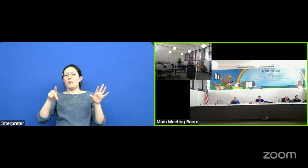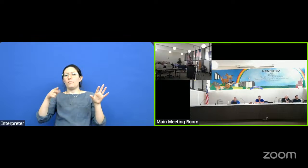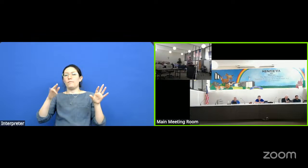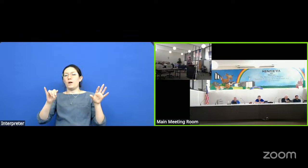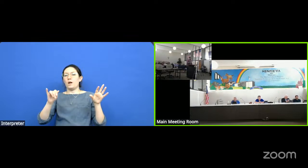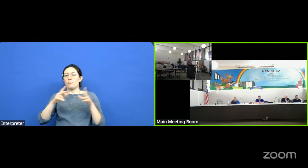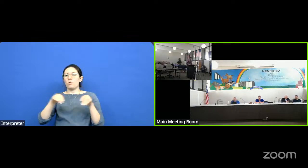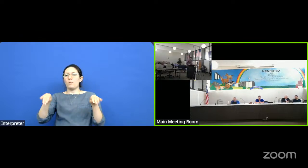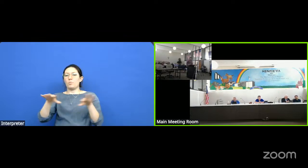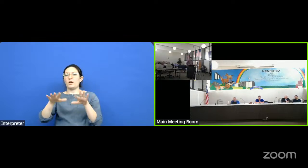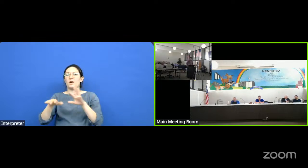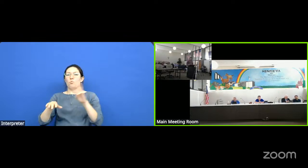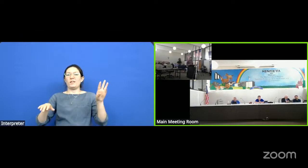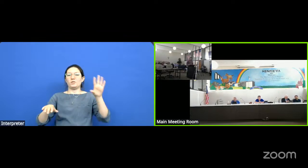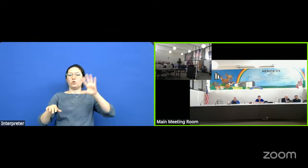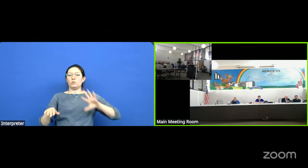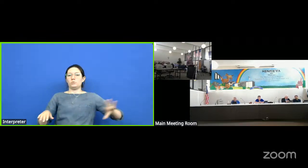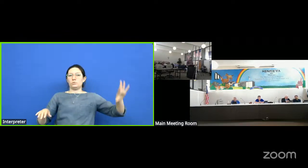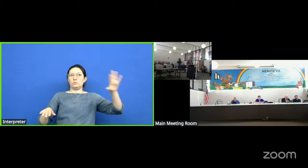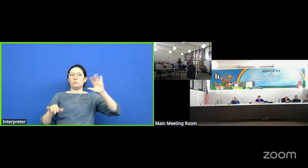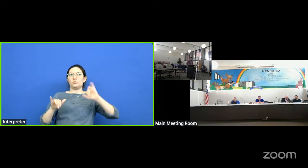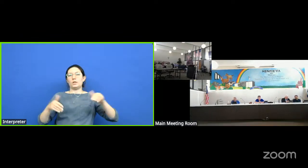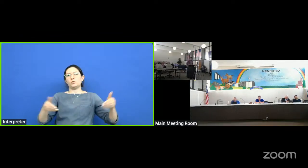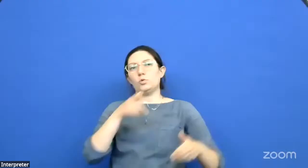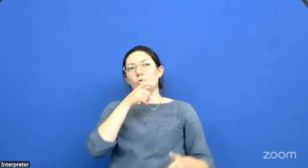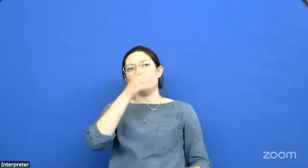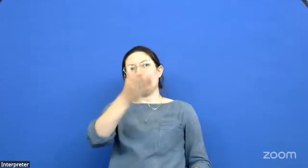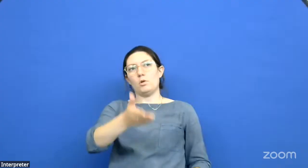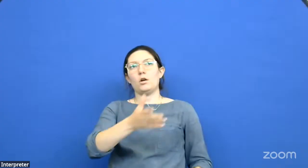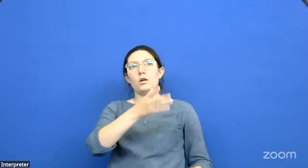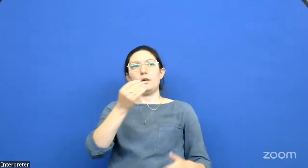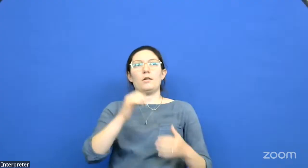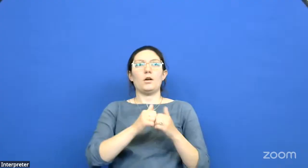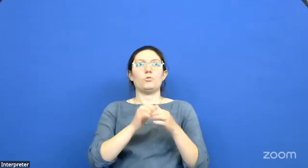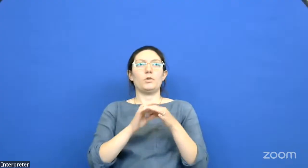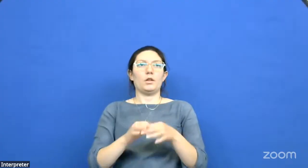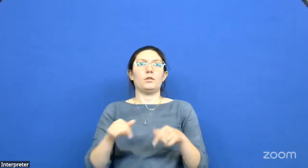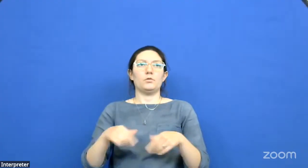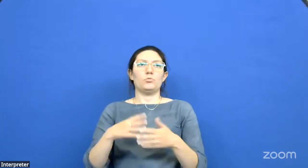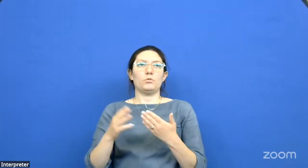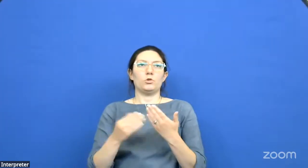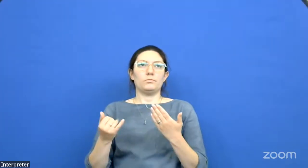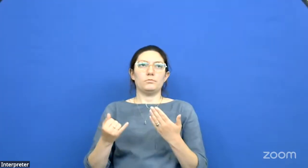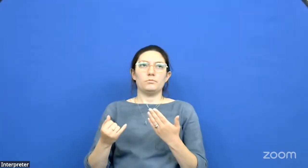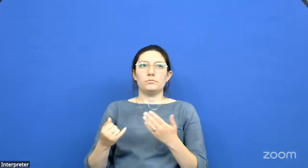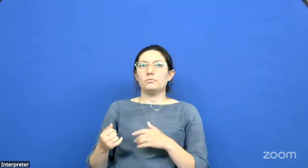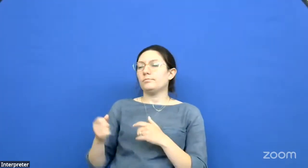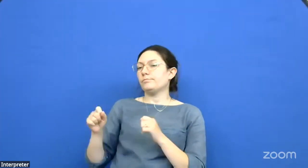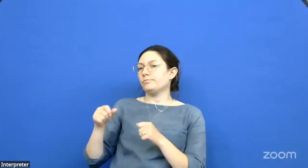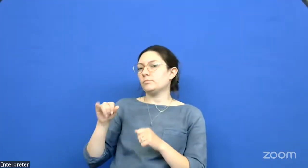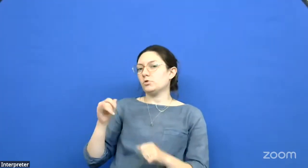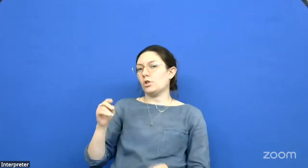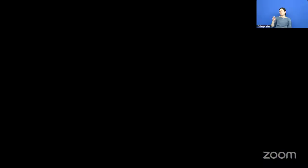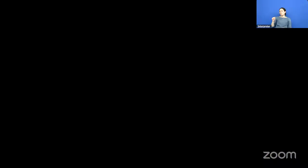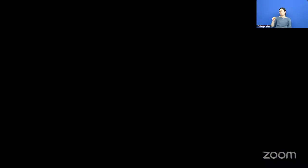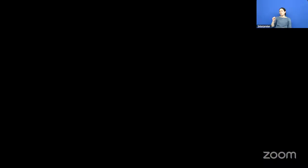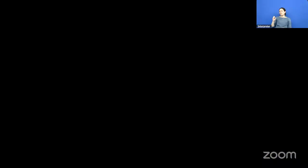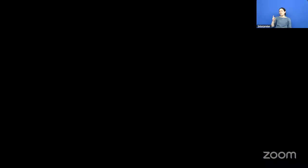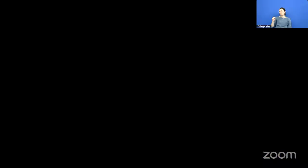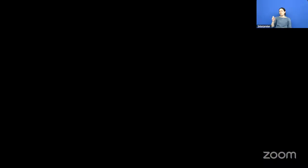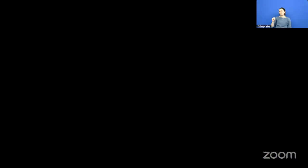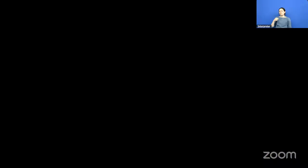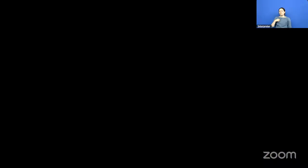Introduce yourself, your relationship to the project, and tell us something about it. Yep, my name is Joshua Saxton. I'm from Pastor Associates. I'm a civil